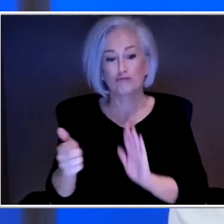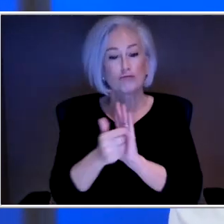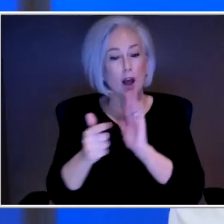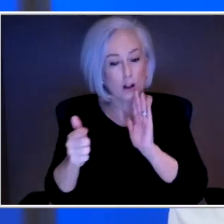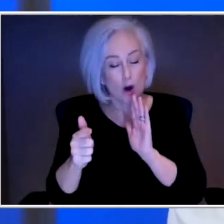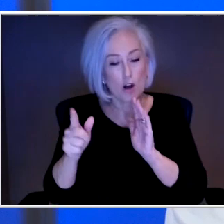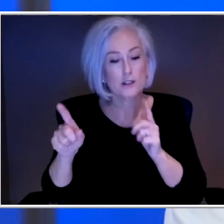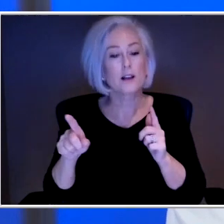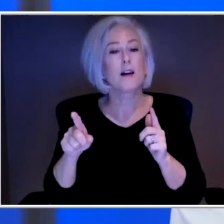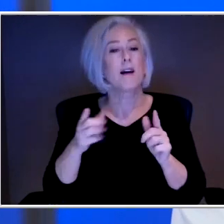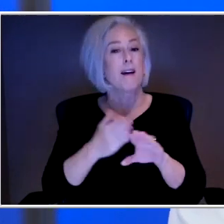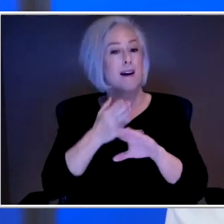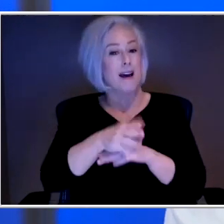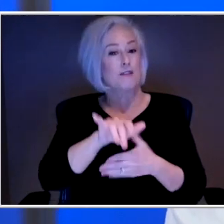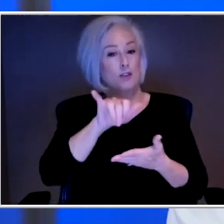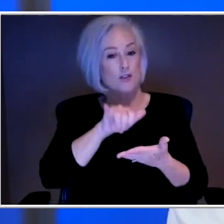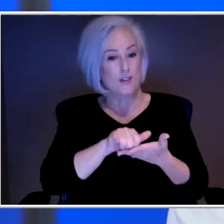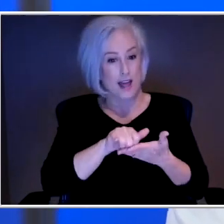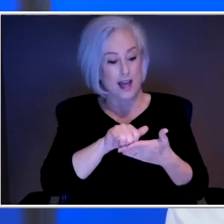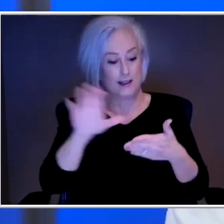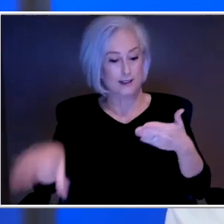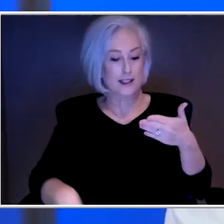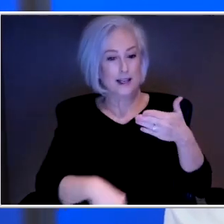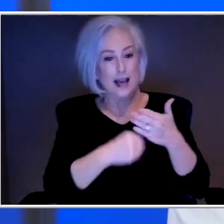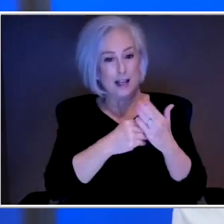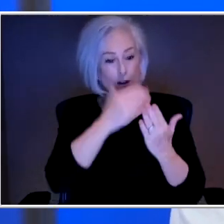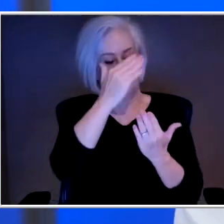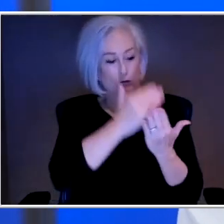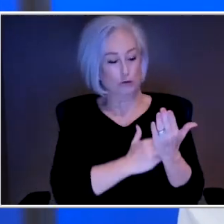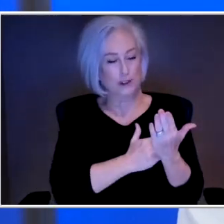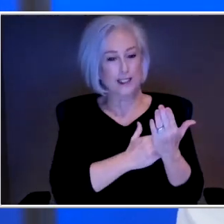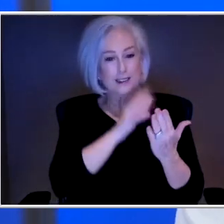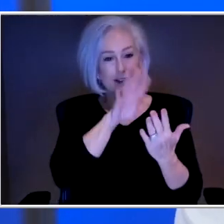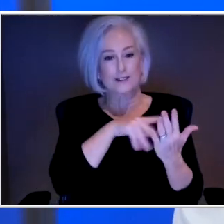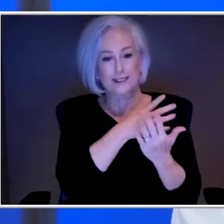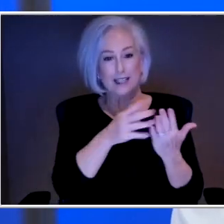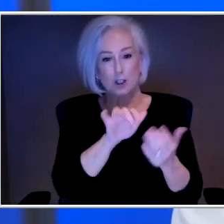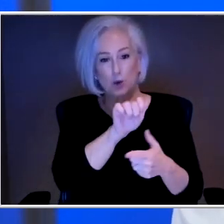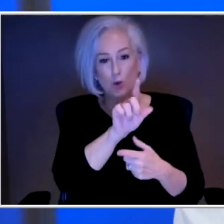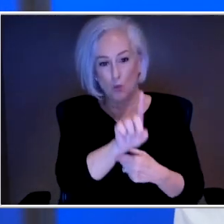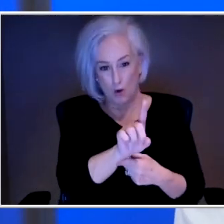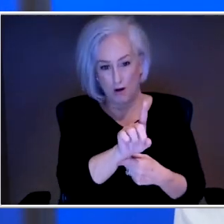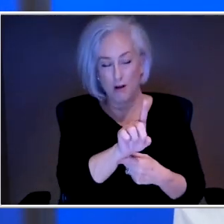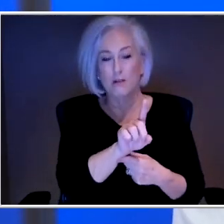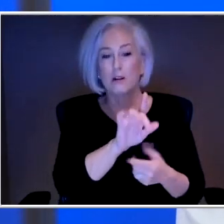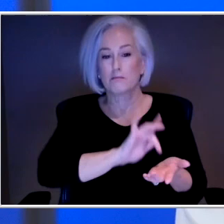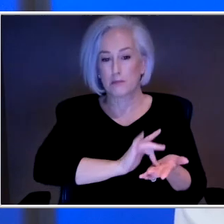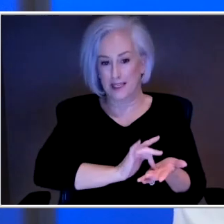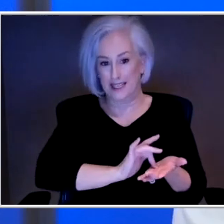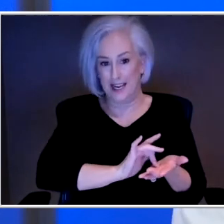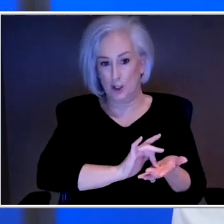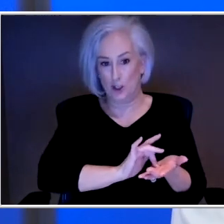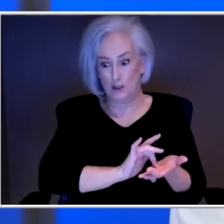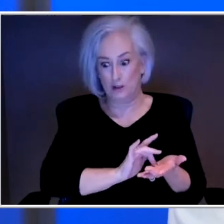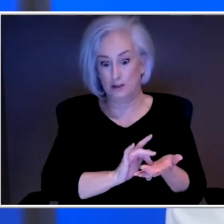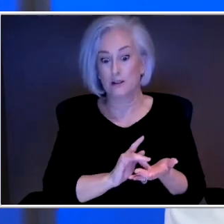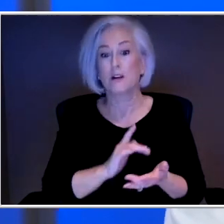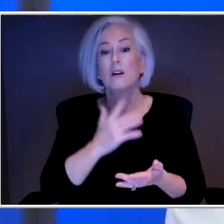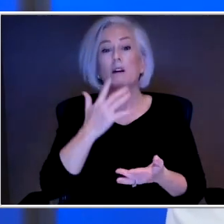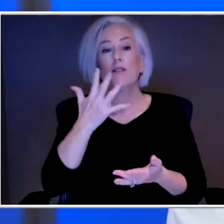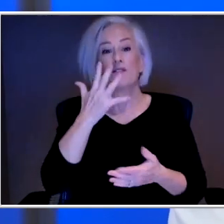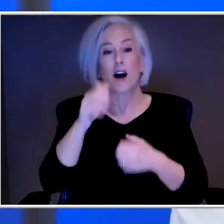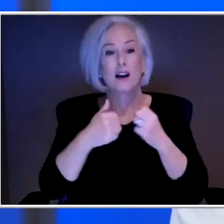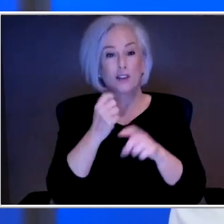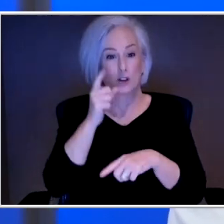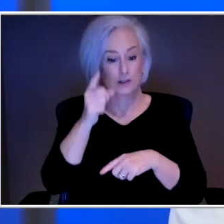outlawed and added to the Schedule I substances, we basically had a resurgence of research within about 5 years, and then it really hit the ground in 2000